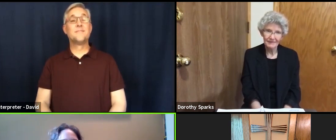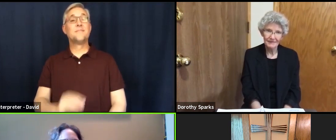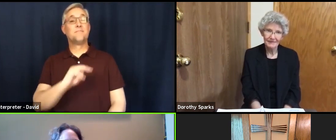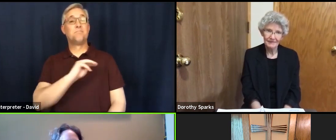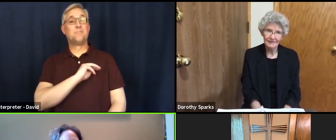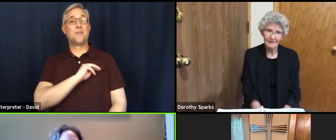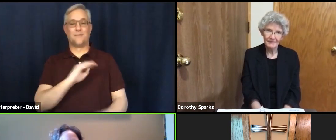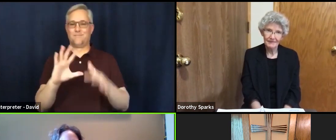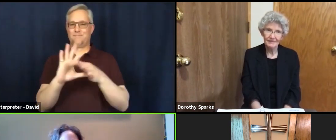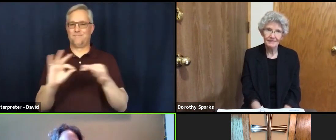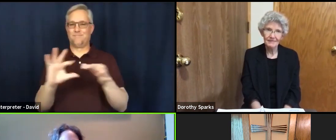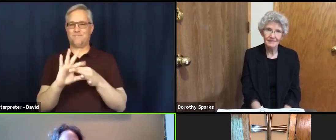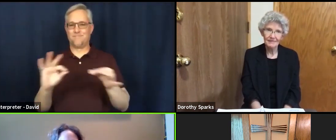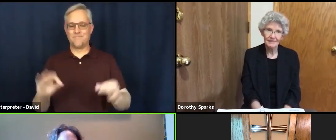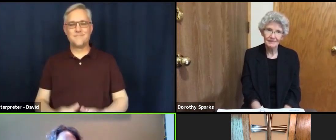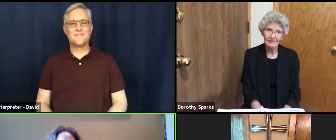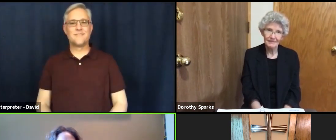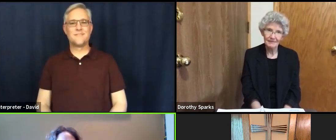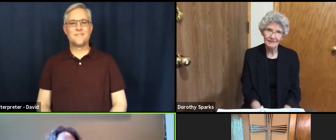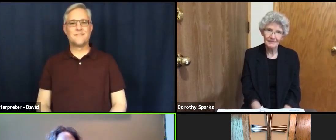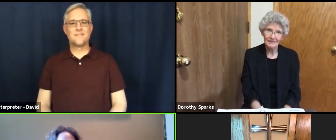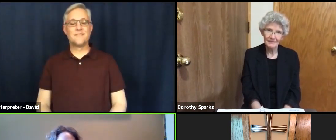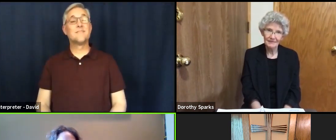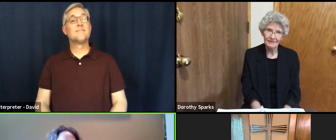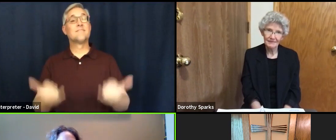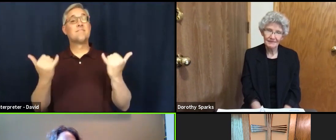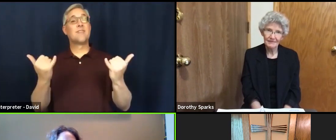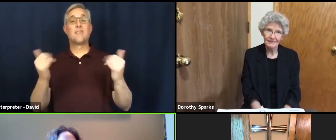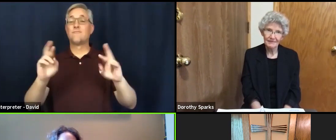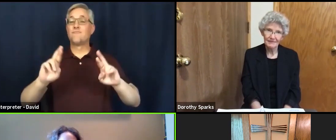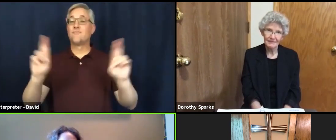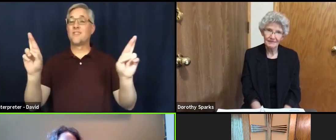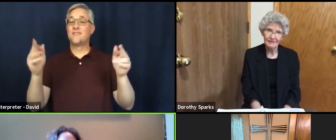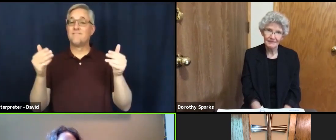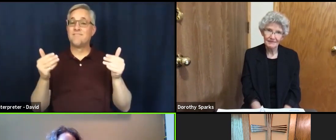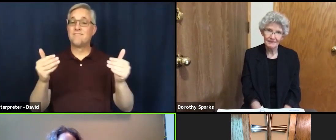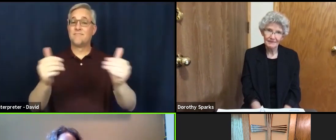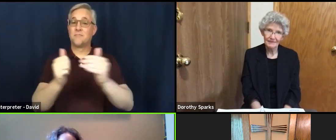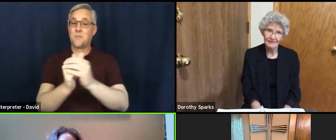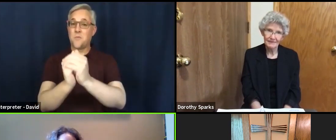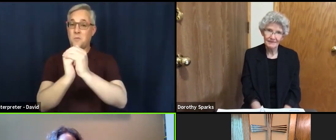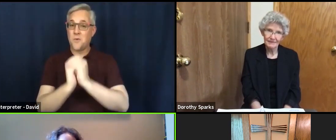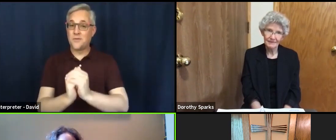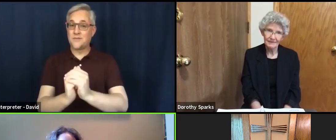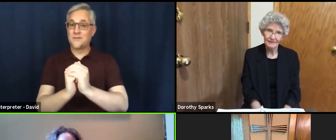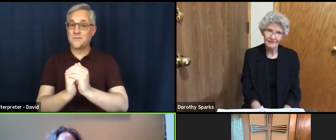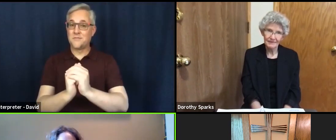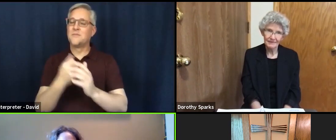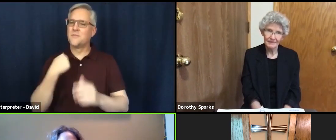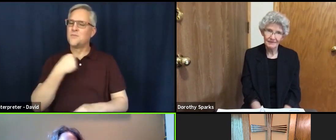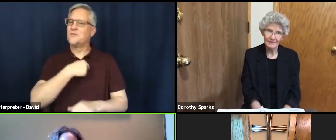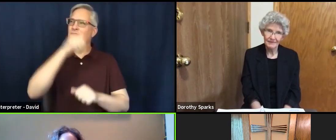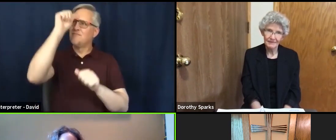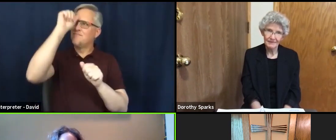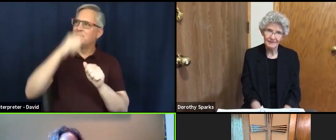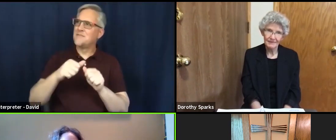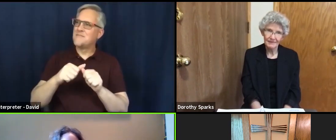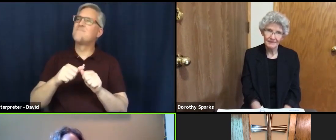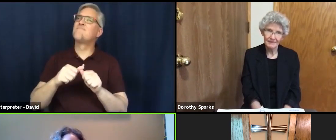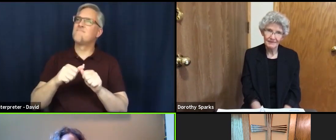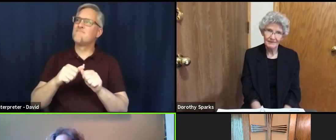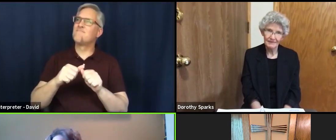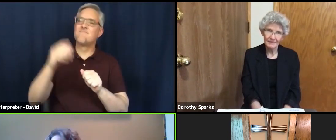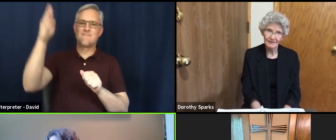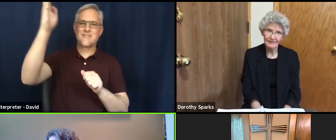As we begin worship, we remember that God is the one who gathers us. We are not here